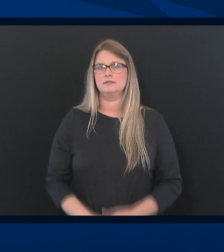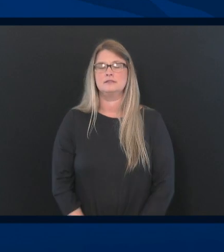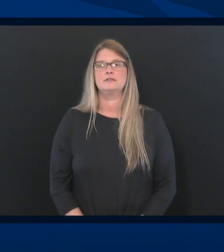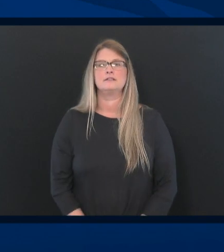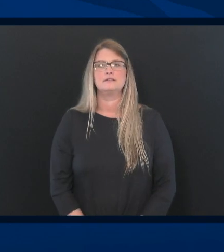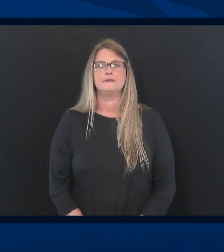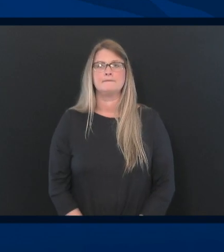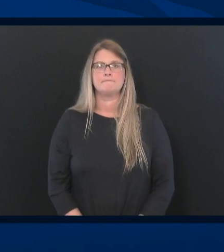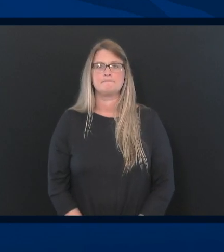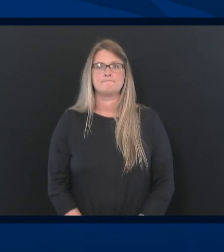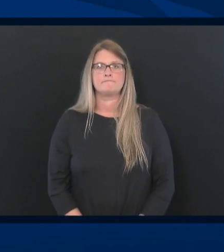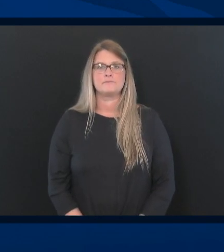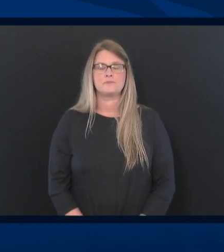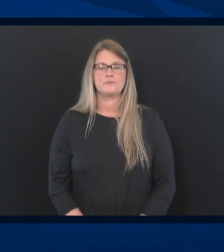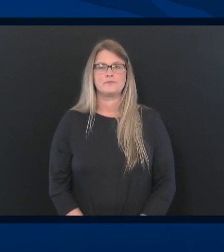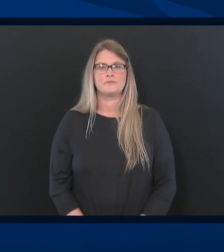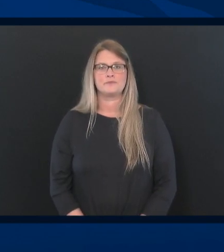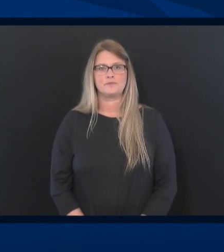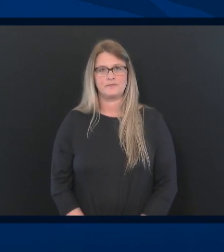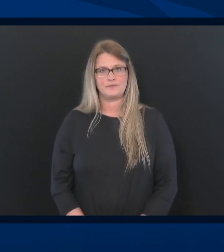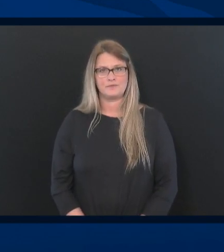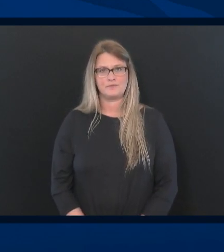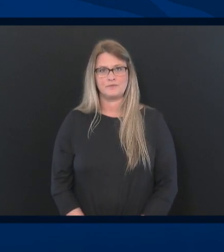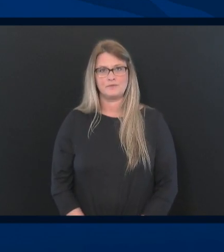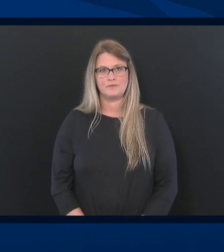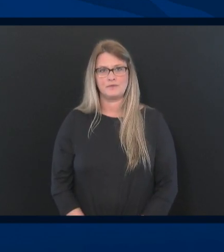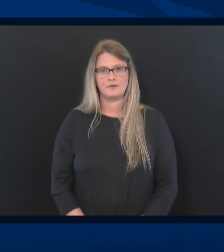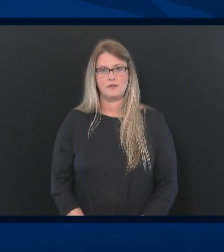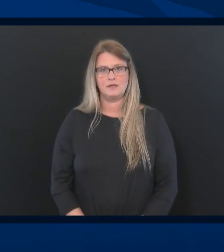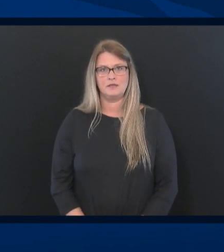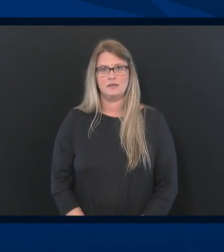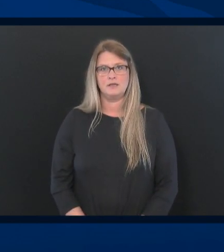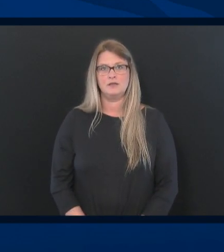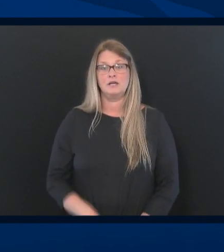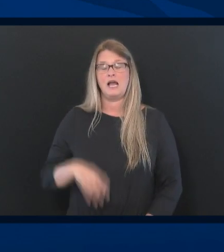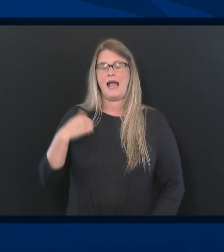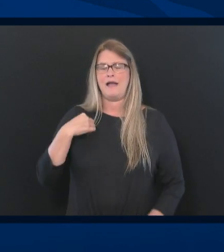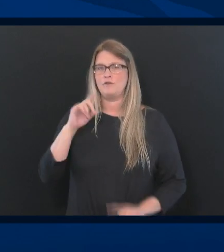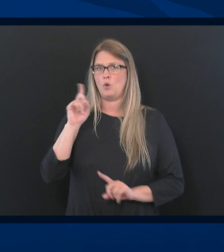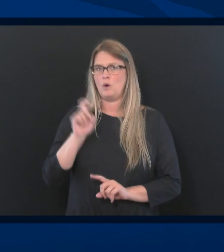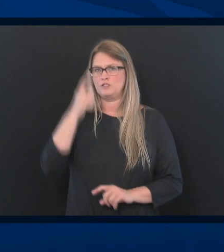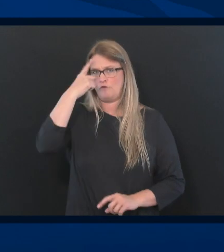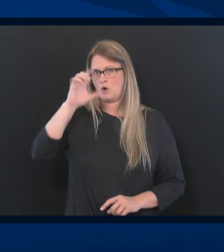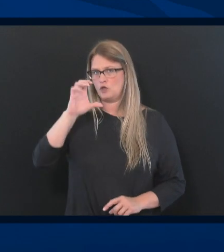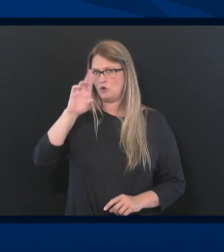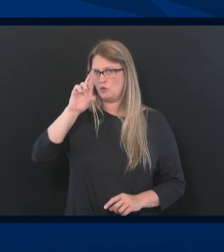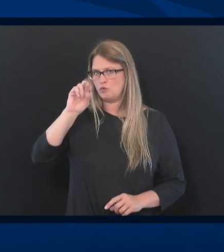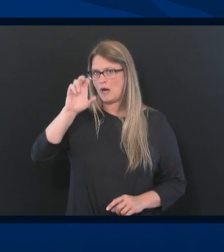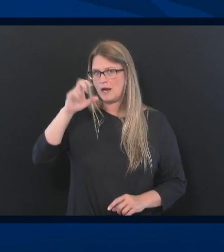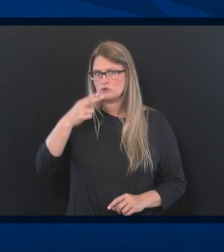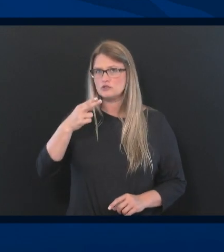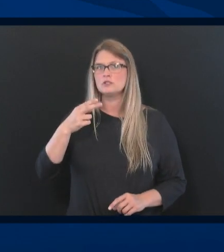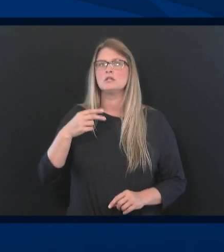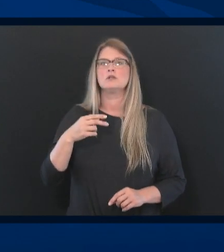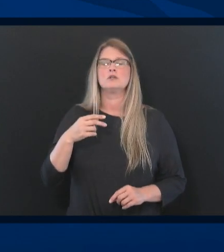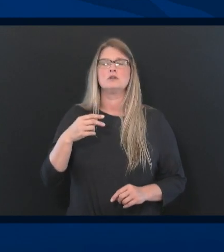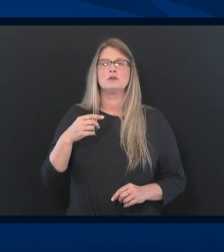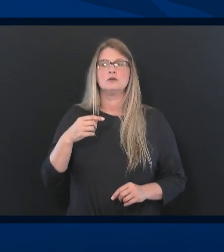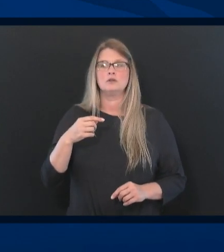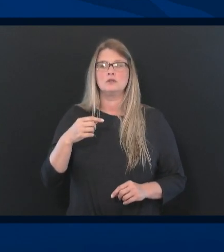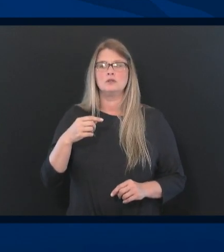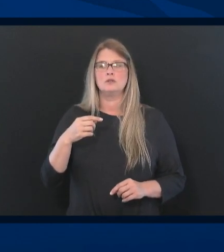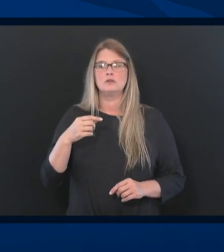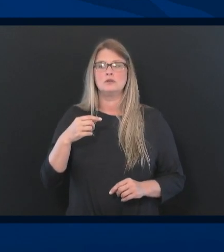Hi, this is Kenny Bass from Camp Lake, Fox 11 in Charleston. I have a question for Secretary Crouch. Specifically, we've gotten several calls from